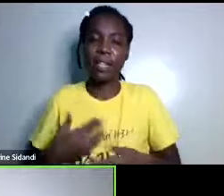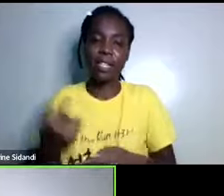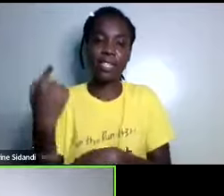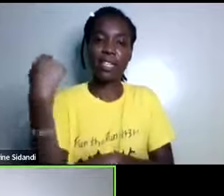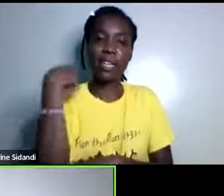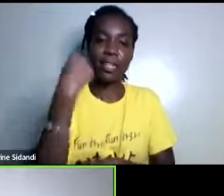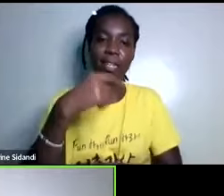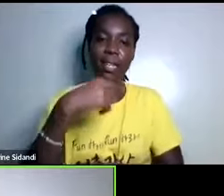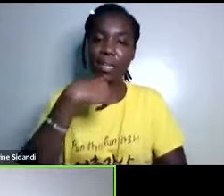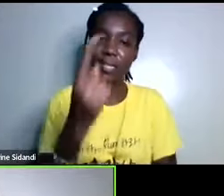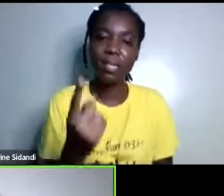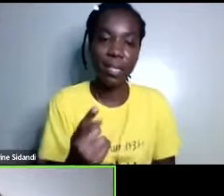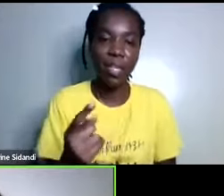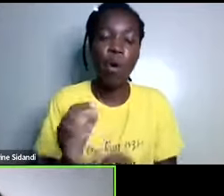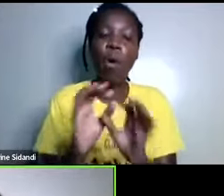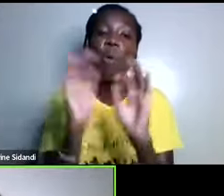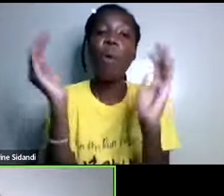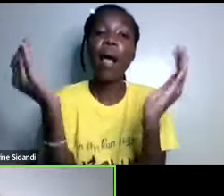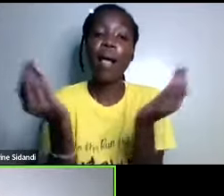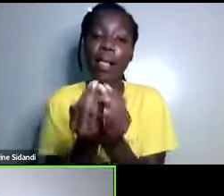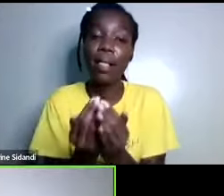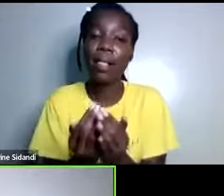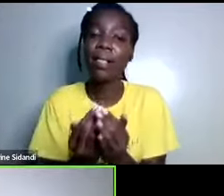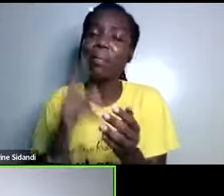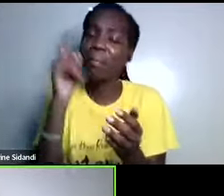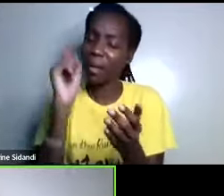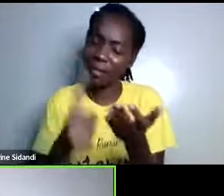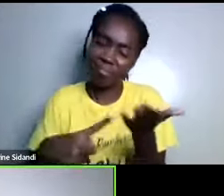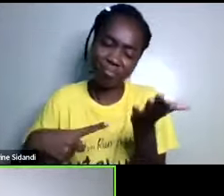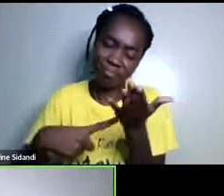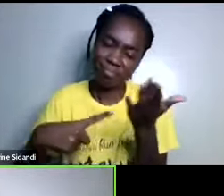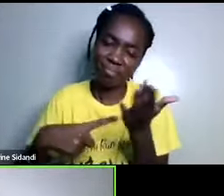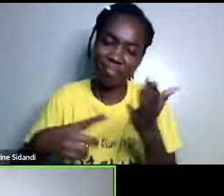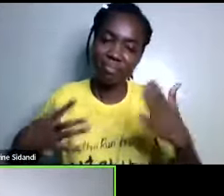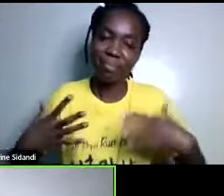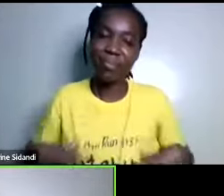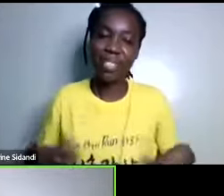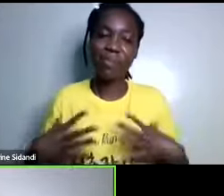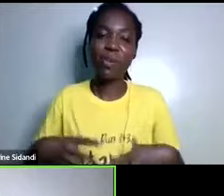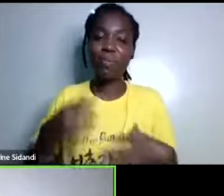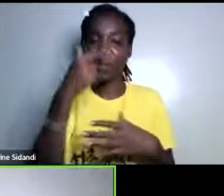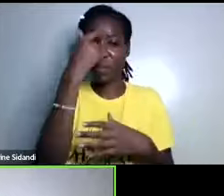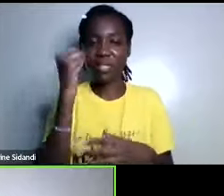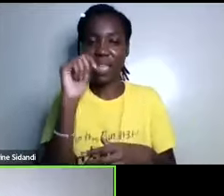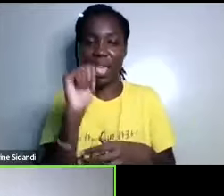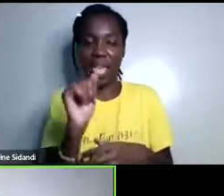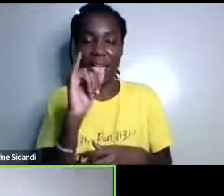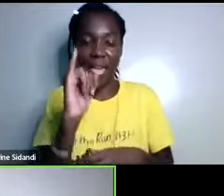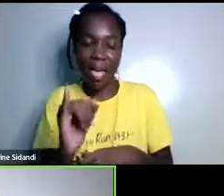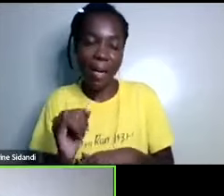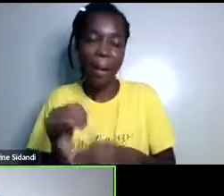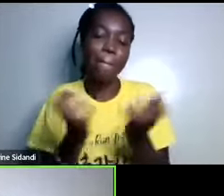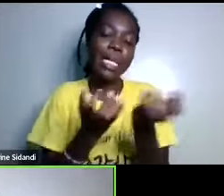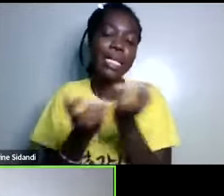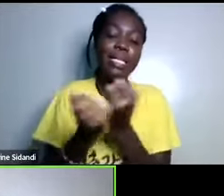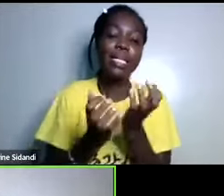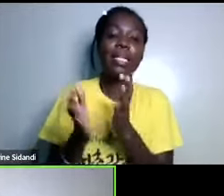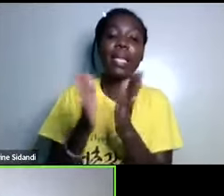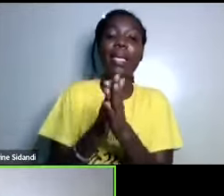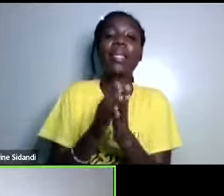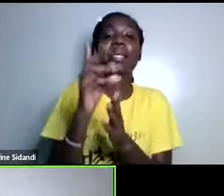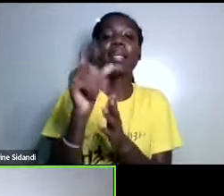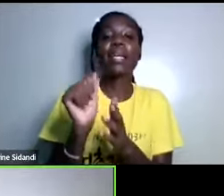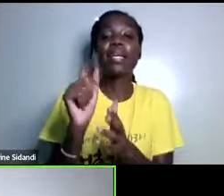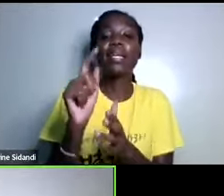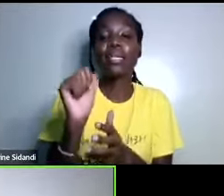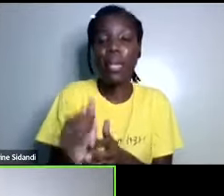being run by tech people, and I agree, because of this AI business and just data-based decision making